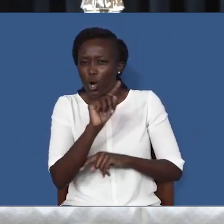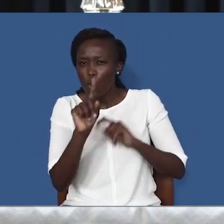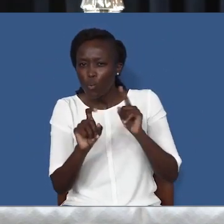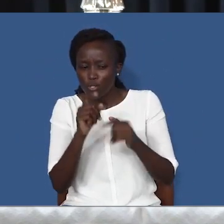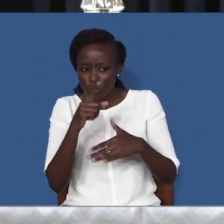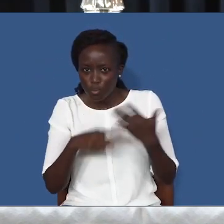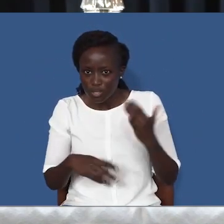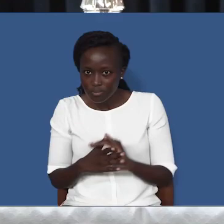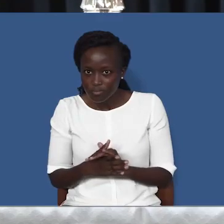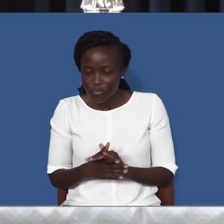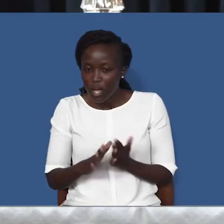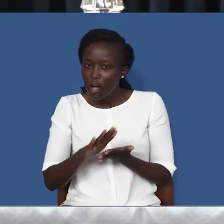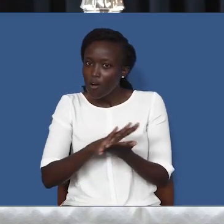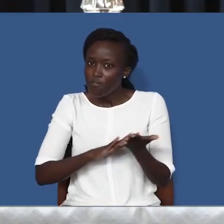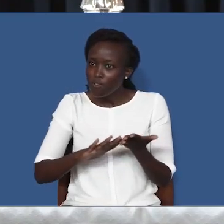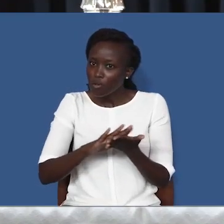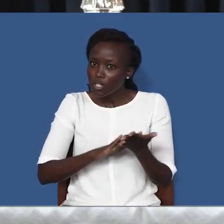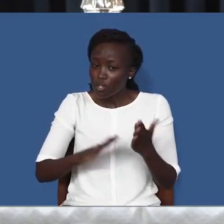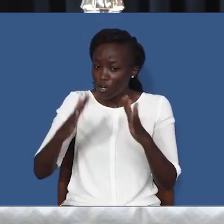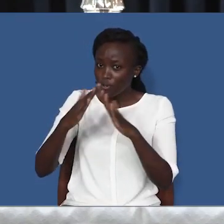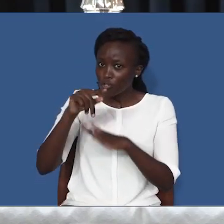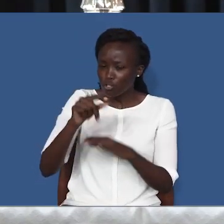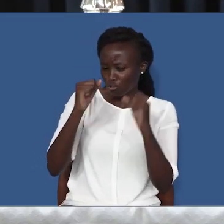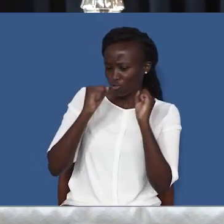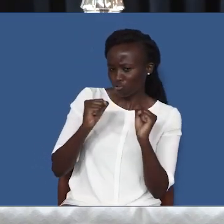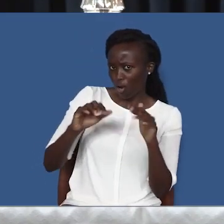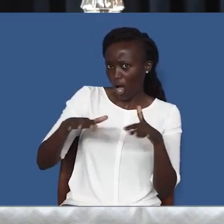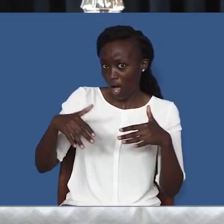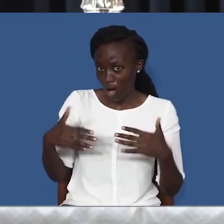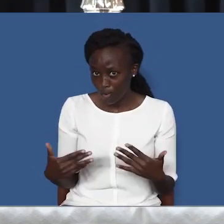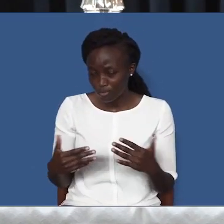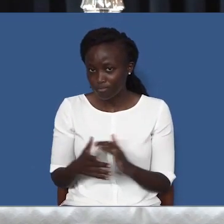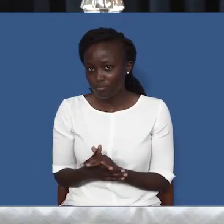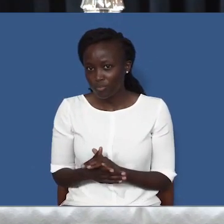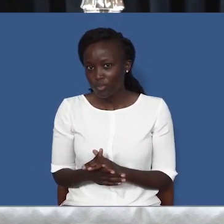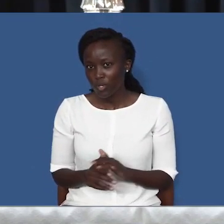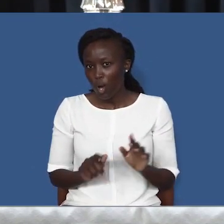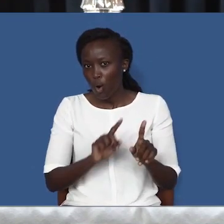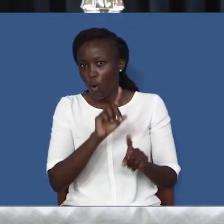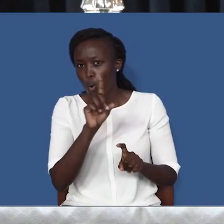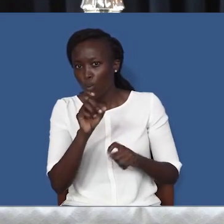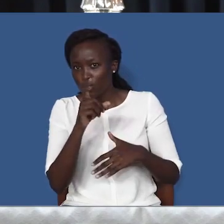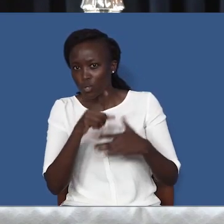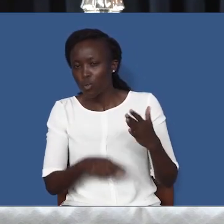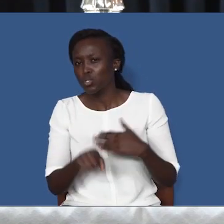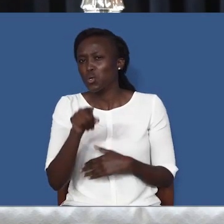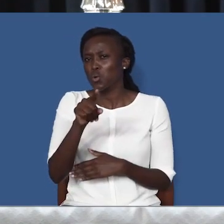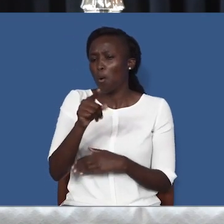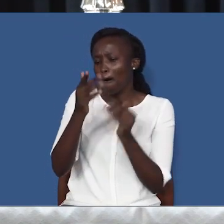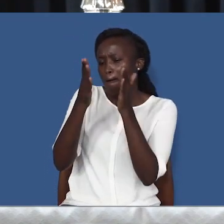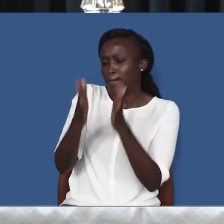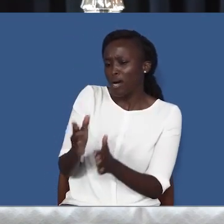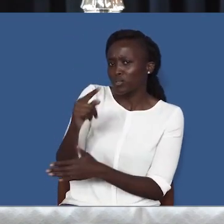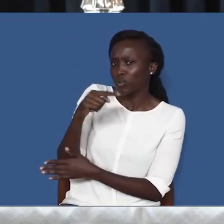foundation of your house? The question is, are you the kind of person who does business as usual? Are